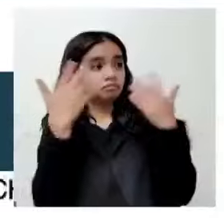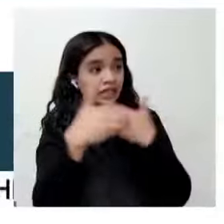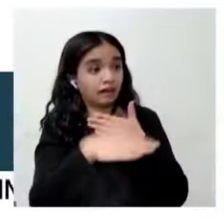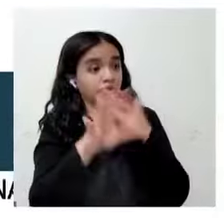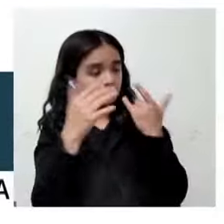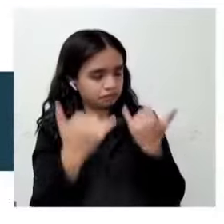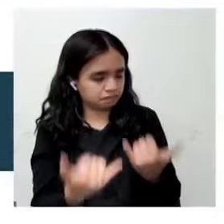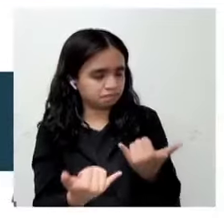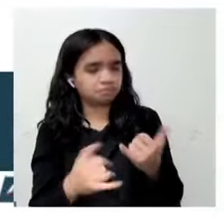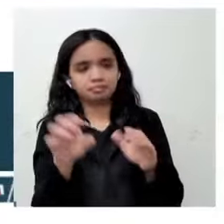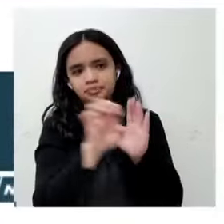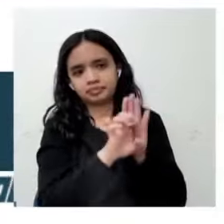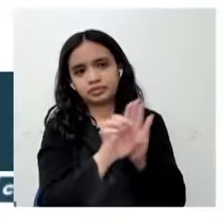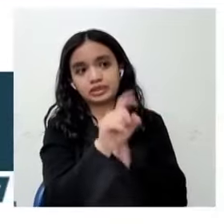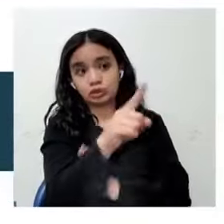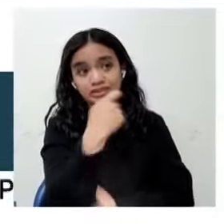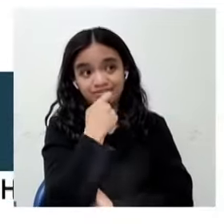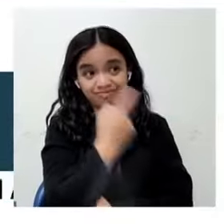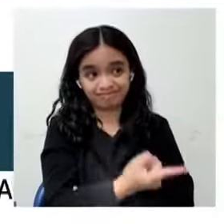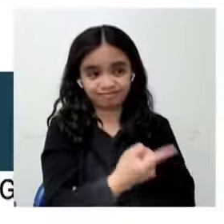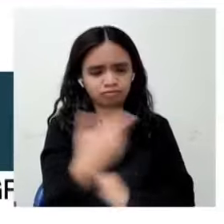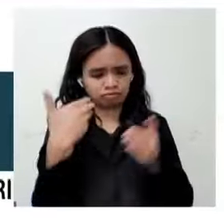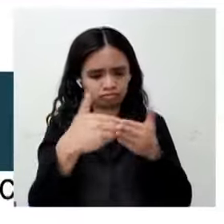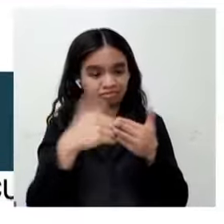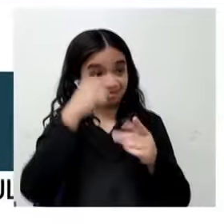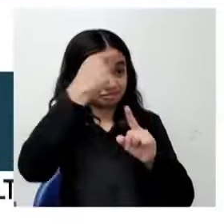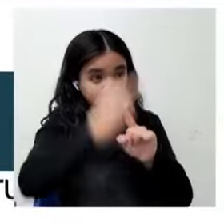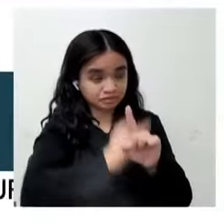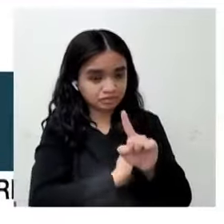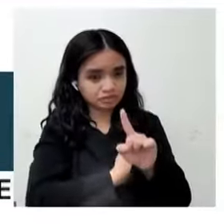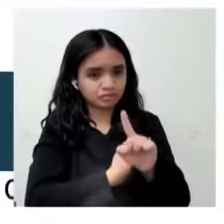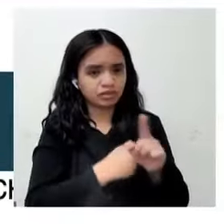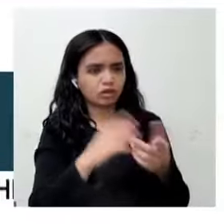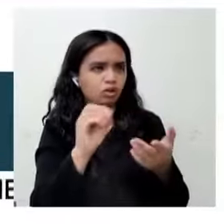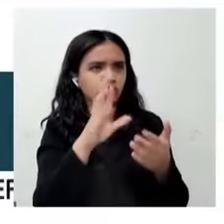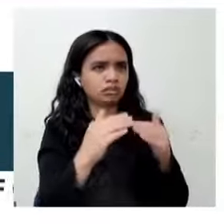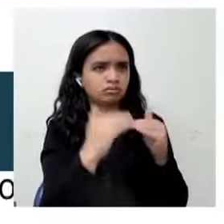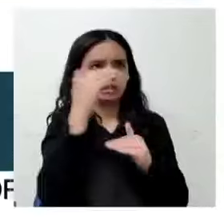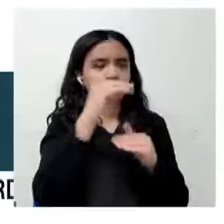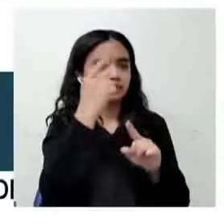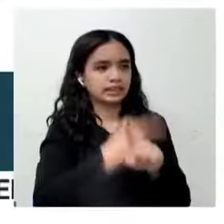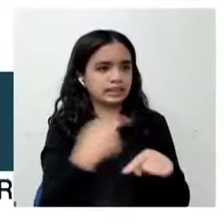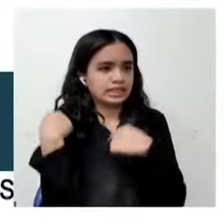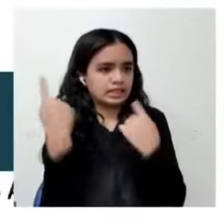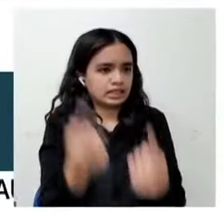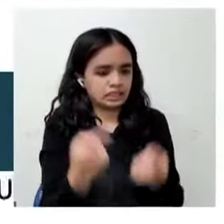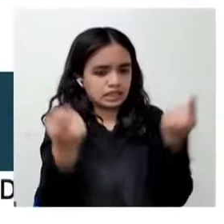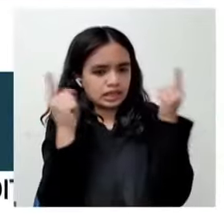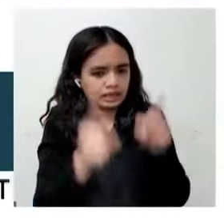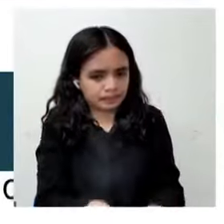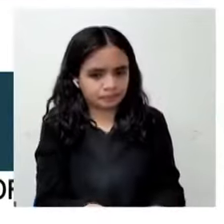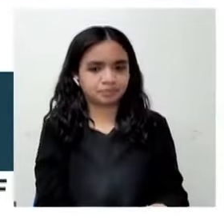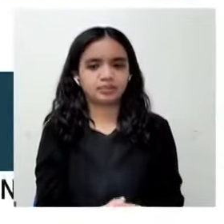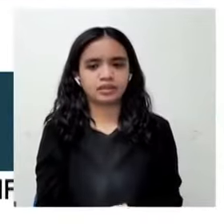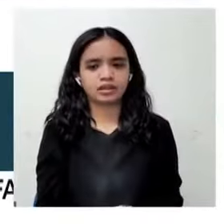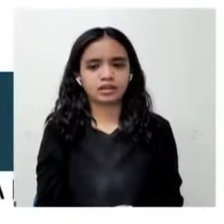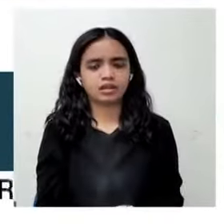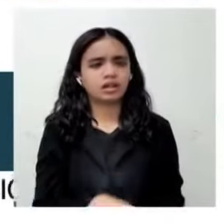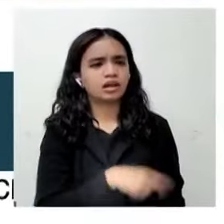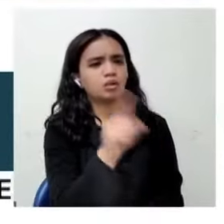Katulad nga nung sinabi niyo, it's been almost a month, right? More than a month, actually, since the tragedy happened. What are the expectations